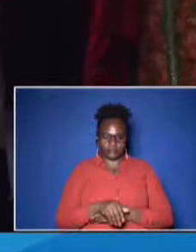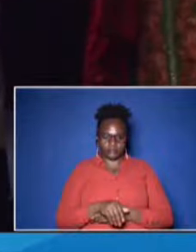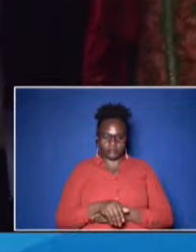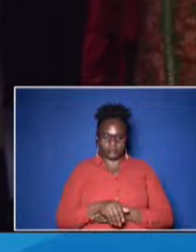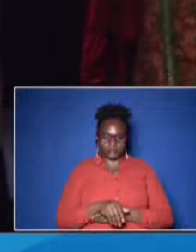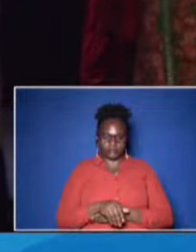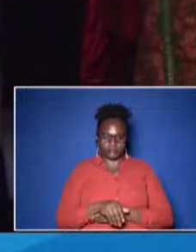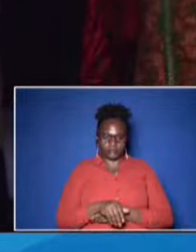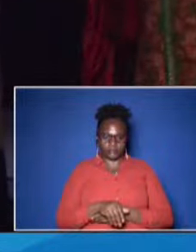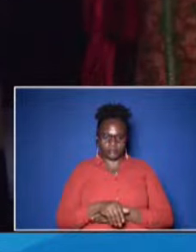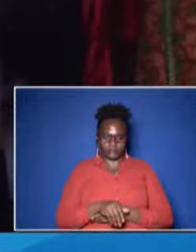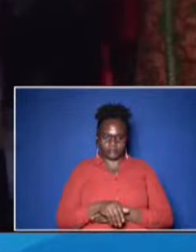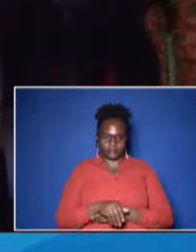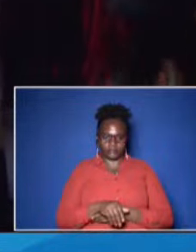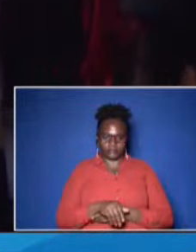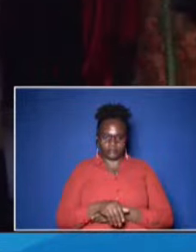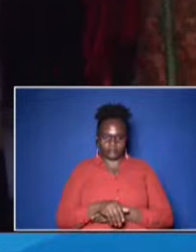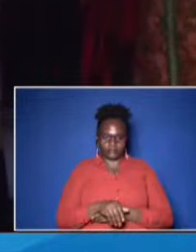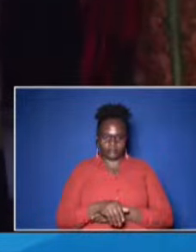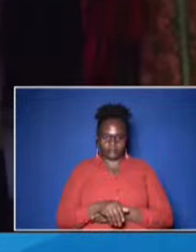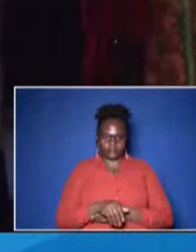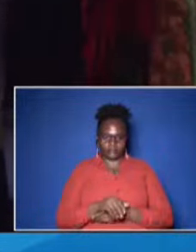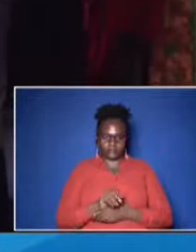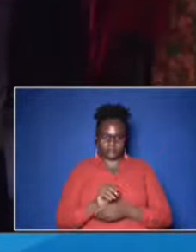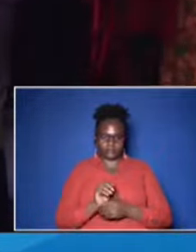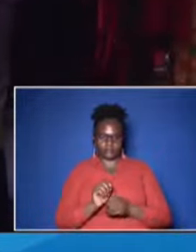touch clear the platform